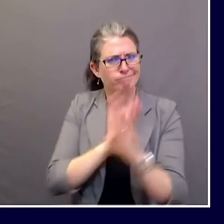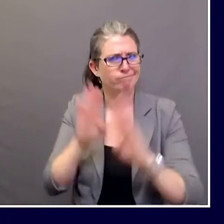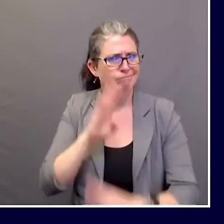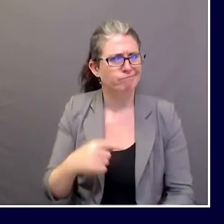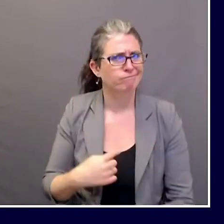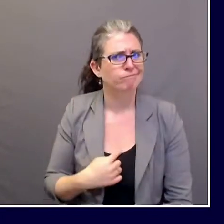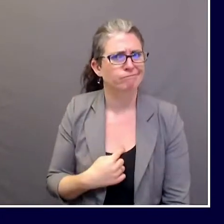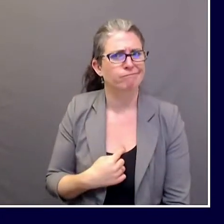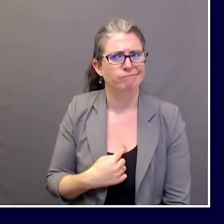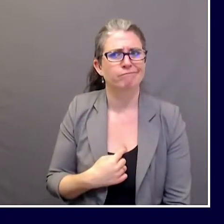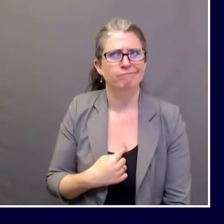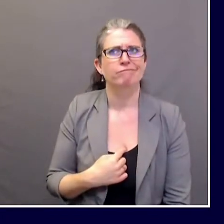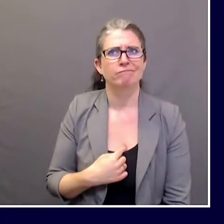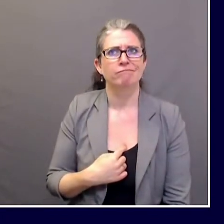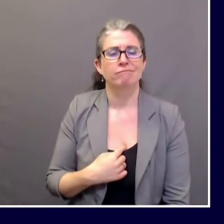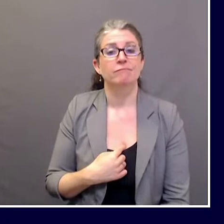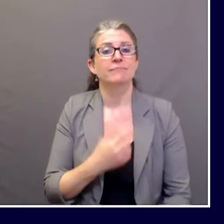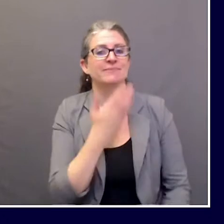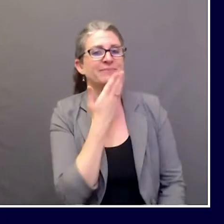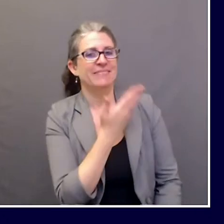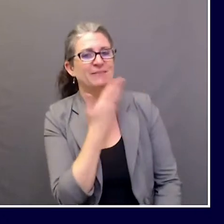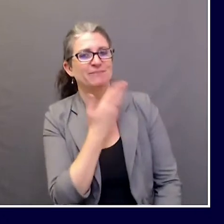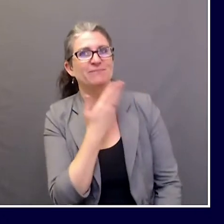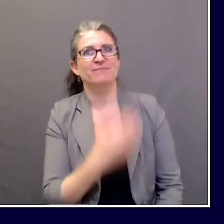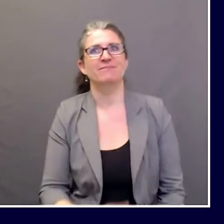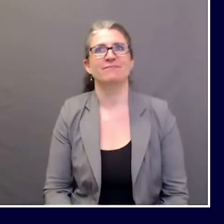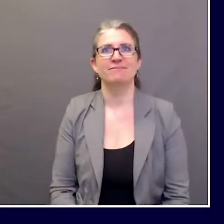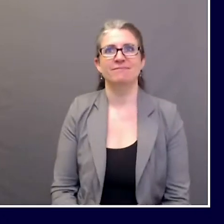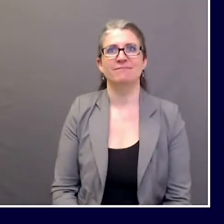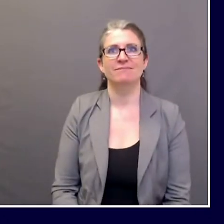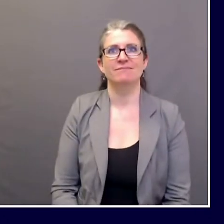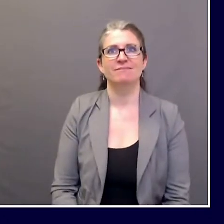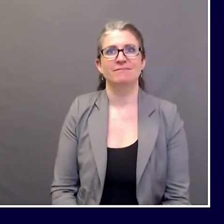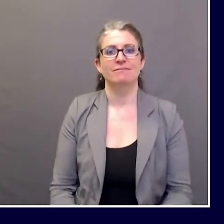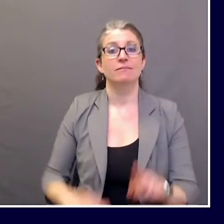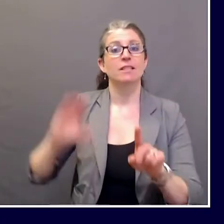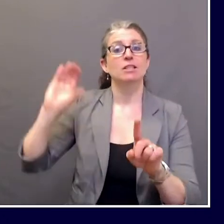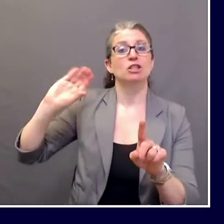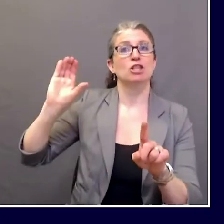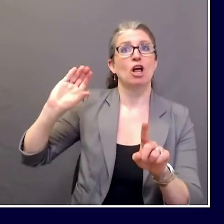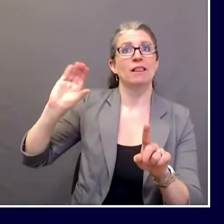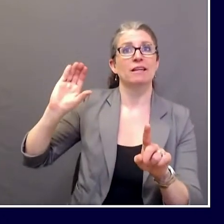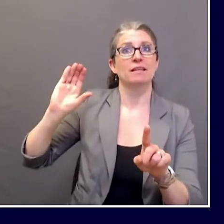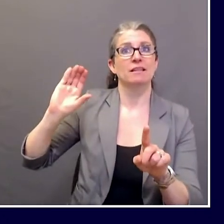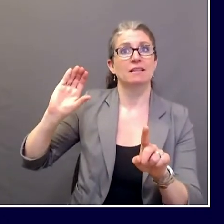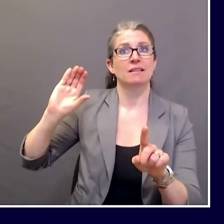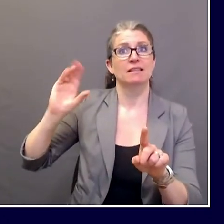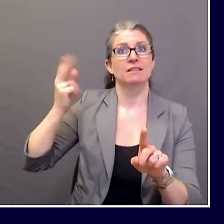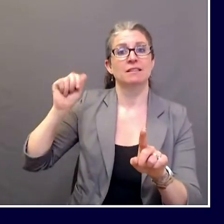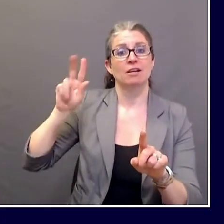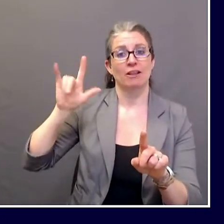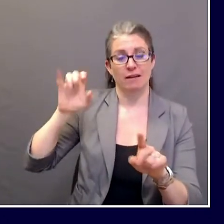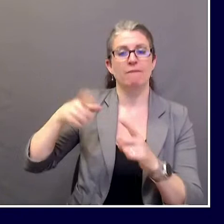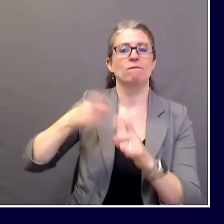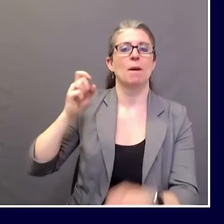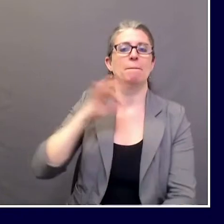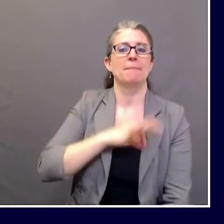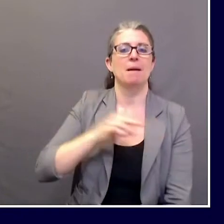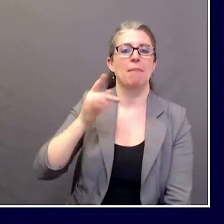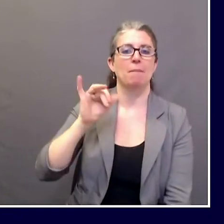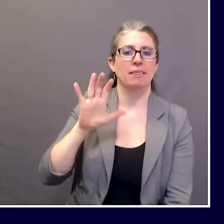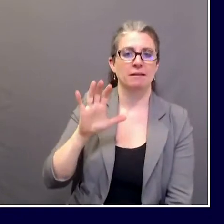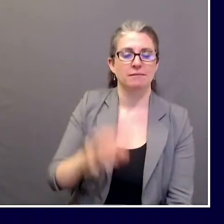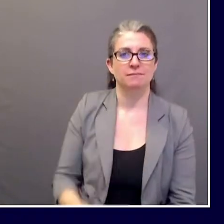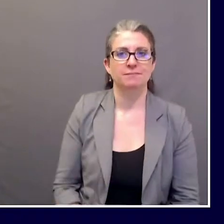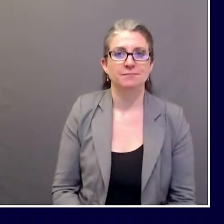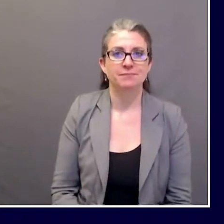me turn it over to Charlie at Maine Public next. Yeah, hi, Dr. Shaw and Governor Mills and Commissioner Lambrew. Thanks.